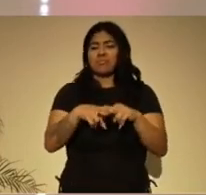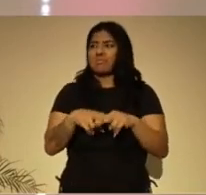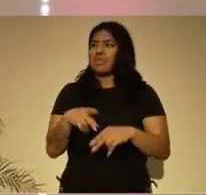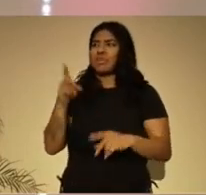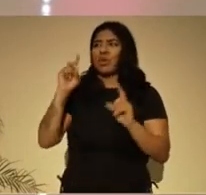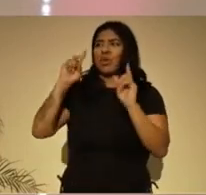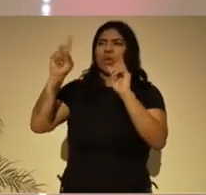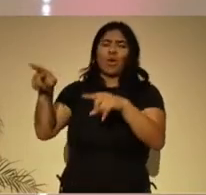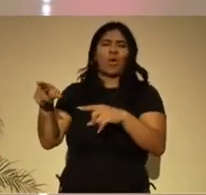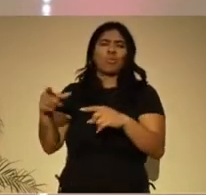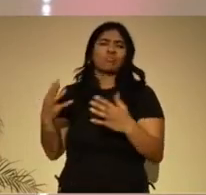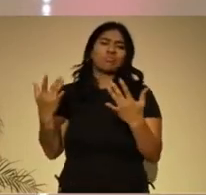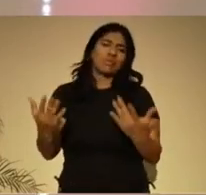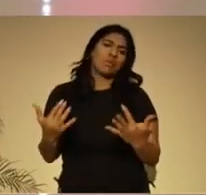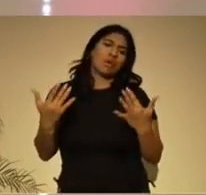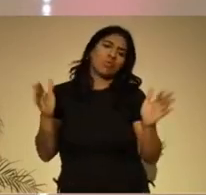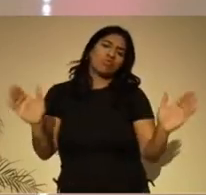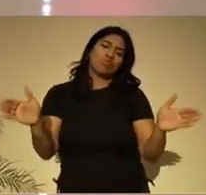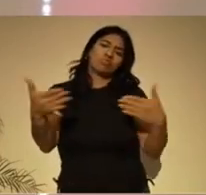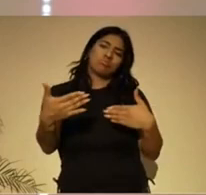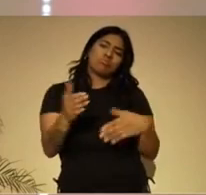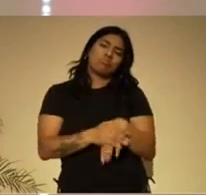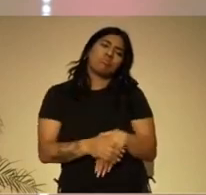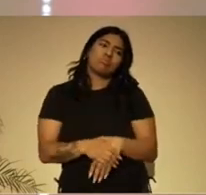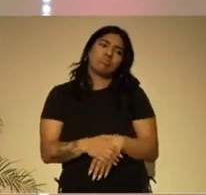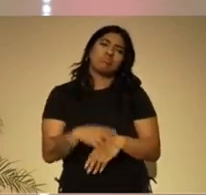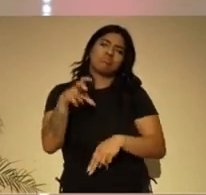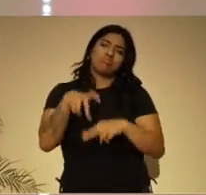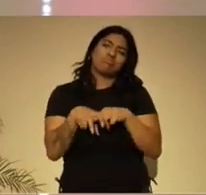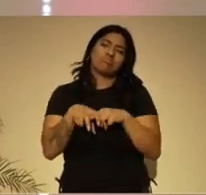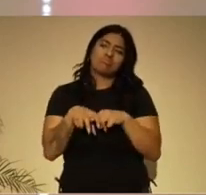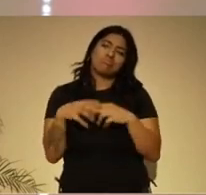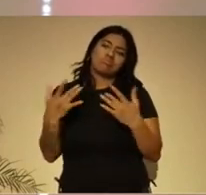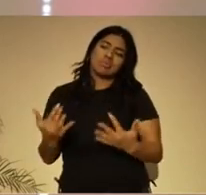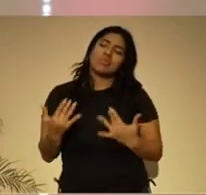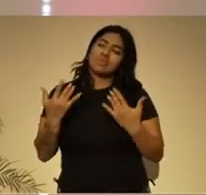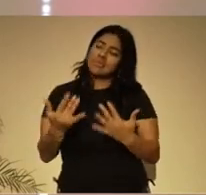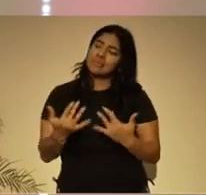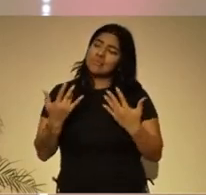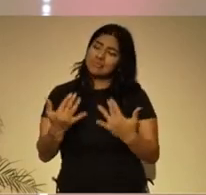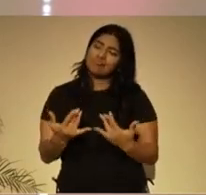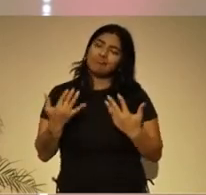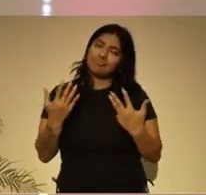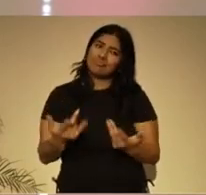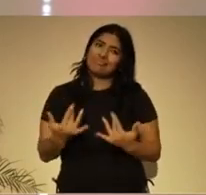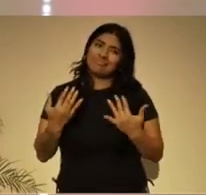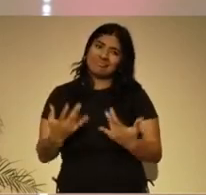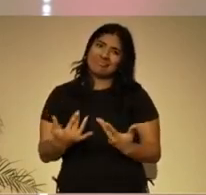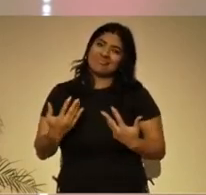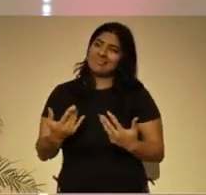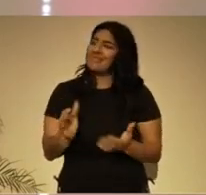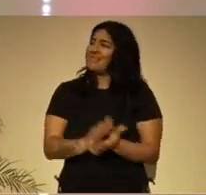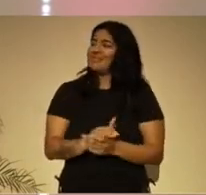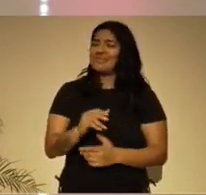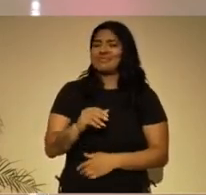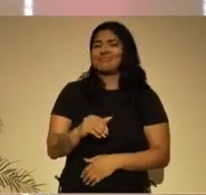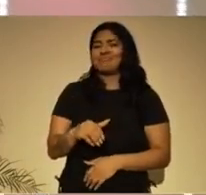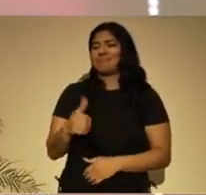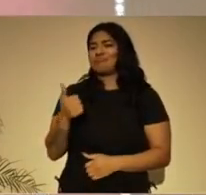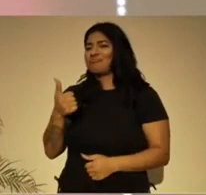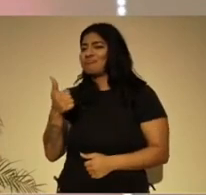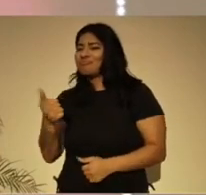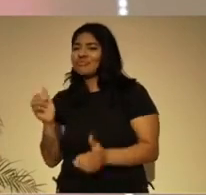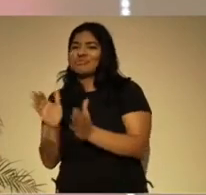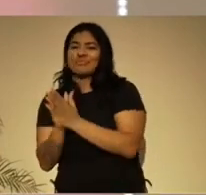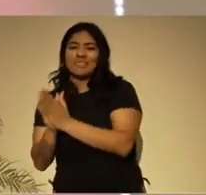or like you're waiting for your car and you're just sitting? Like you're just sitting because you have nothing to do, right? You're just waiting. Kudos to the people that take a book. Kudos